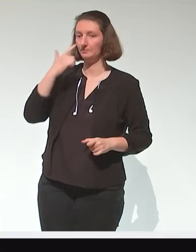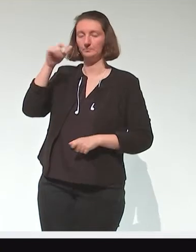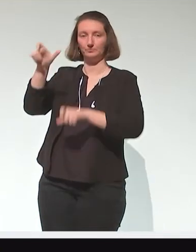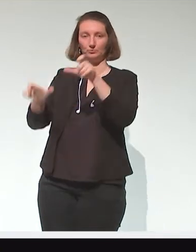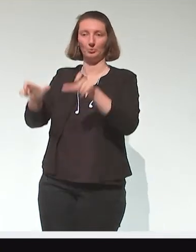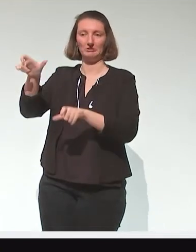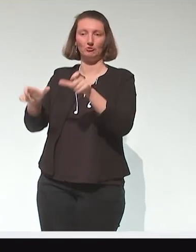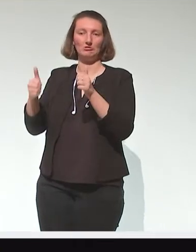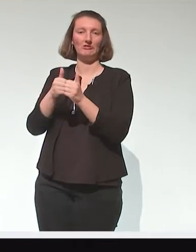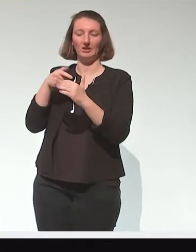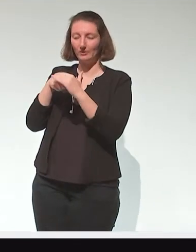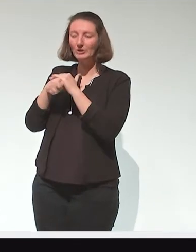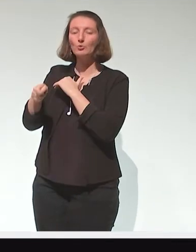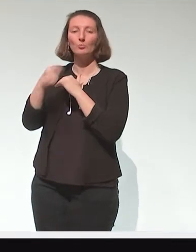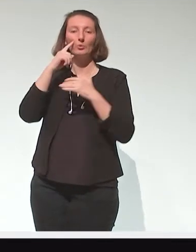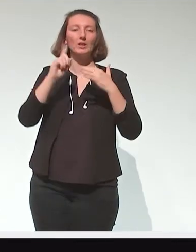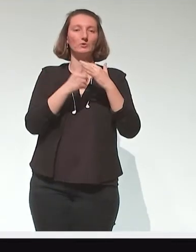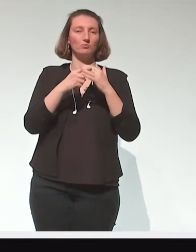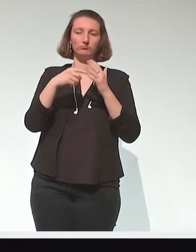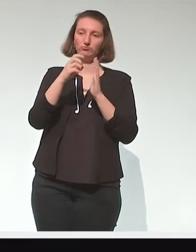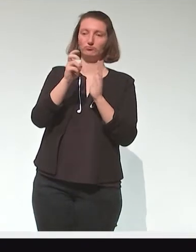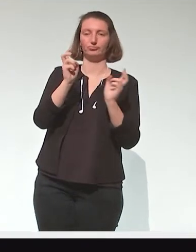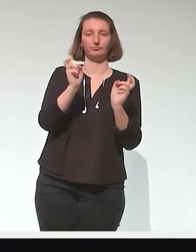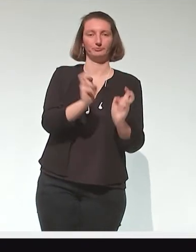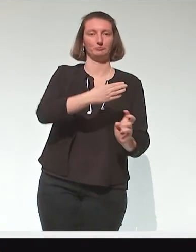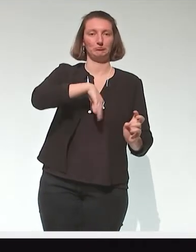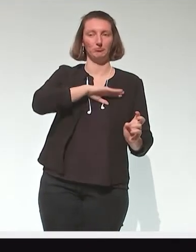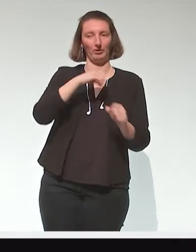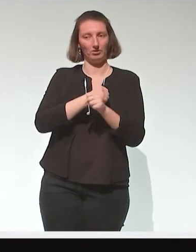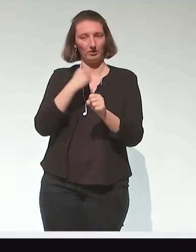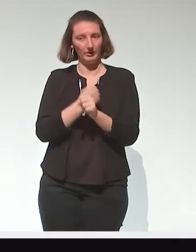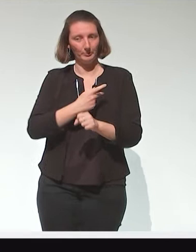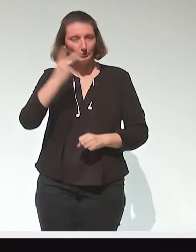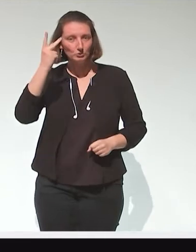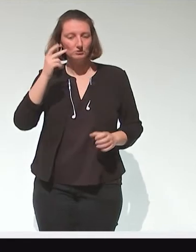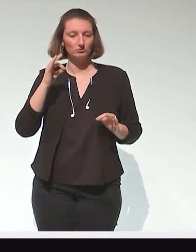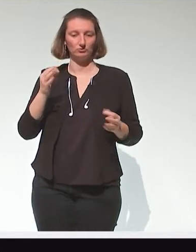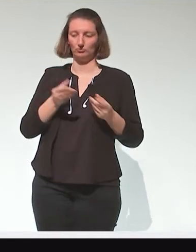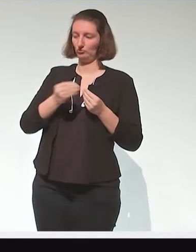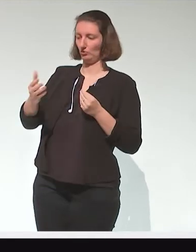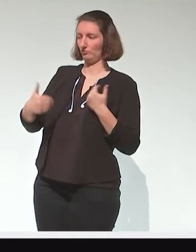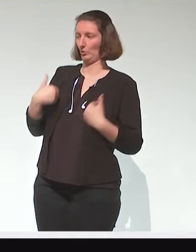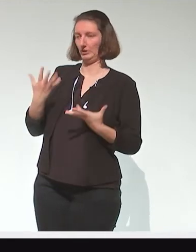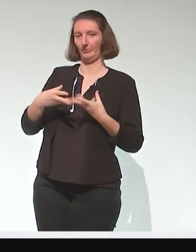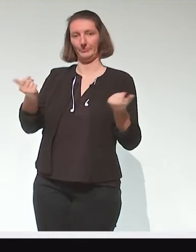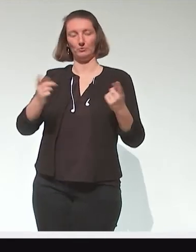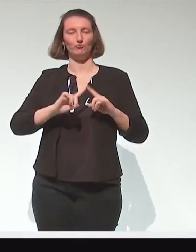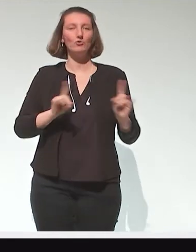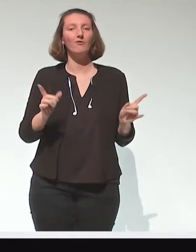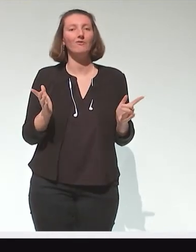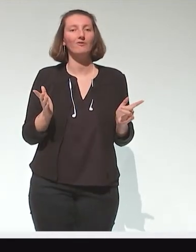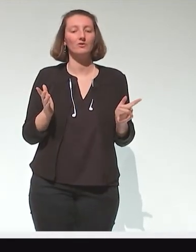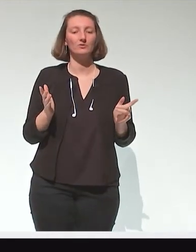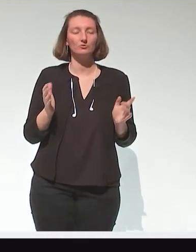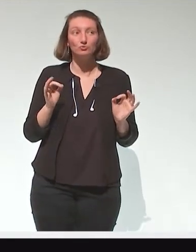to punish the people who earn more by reducing their integration allocation, so because